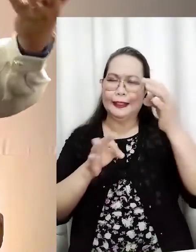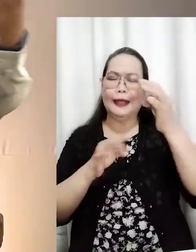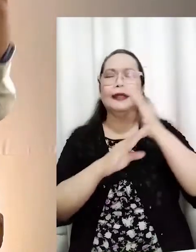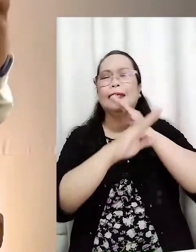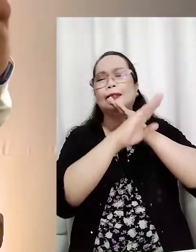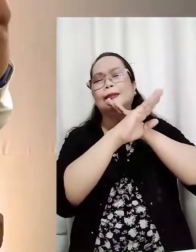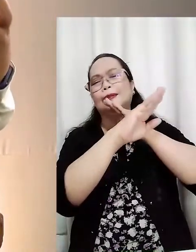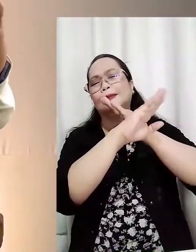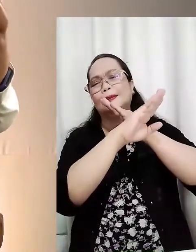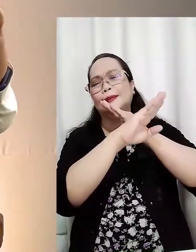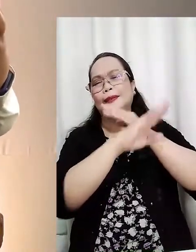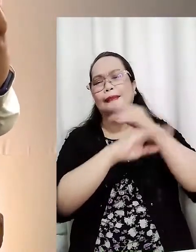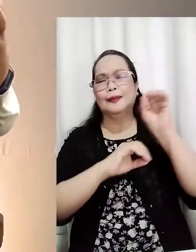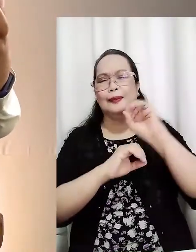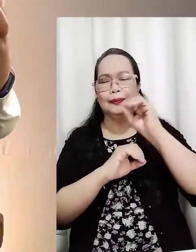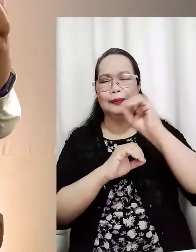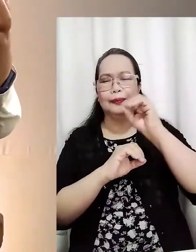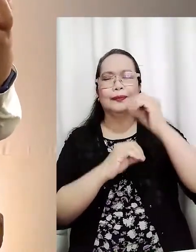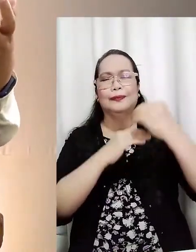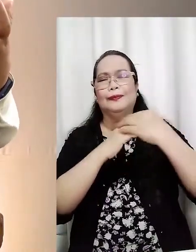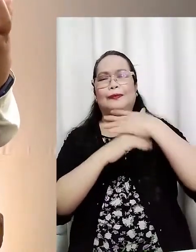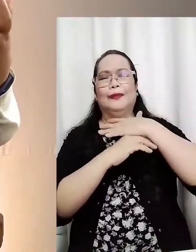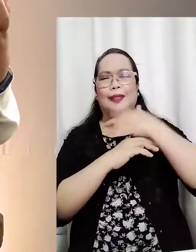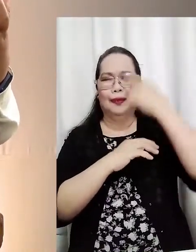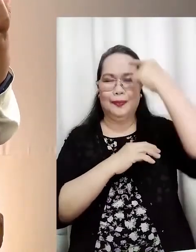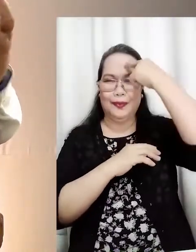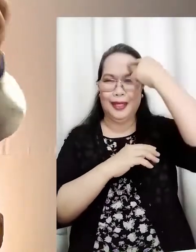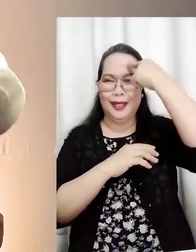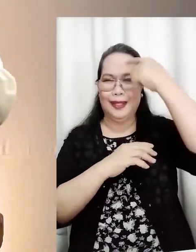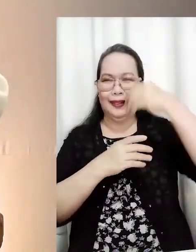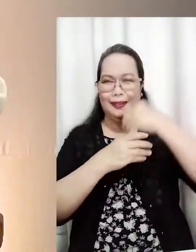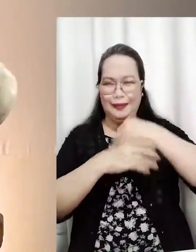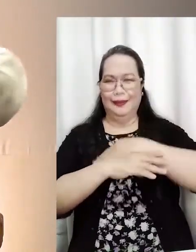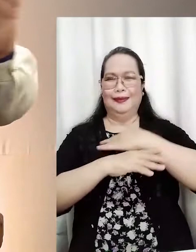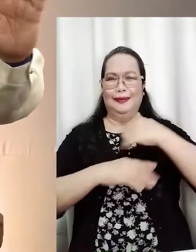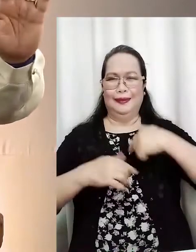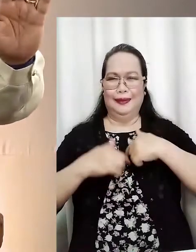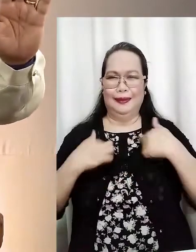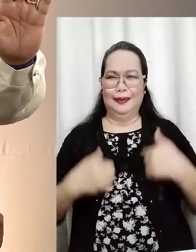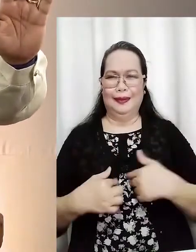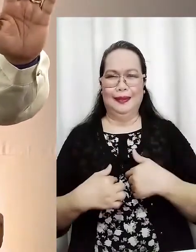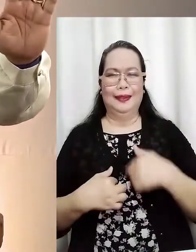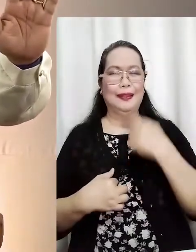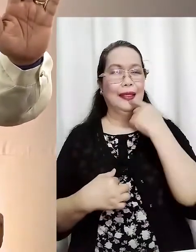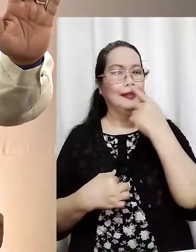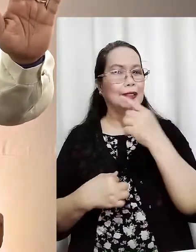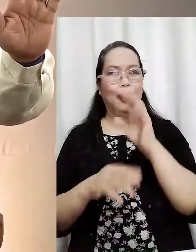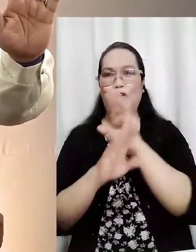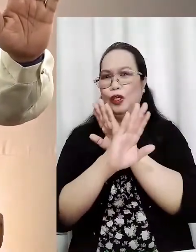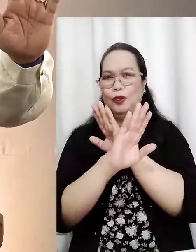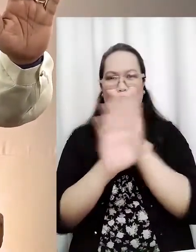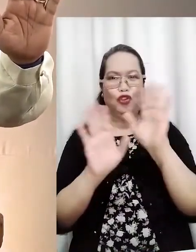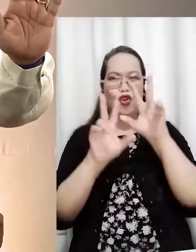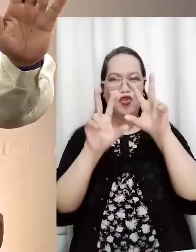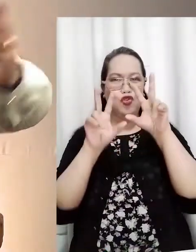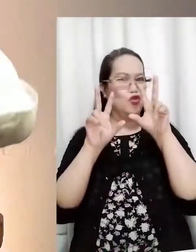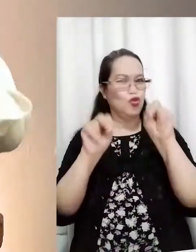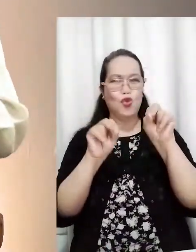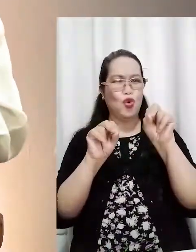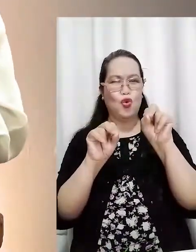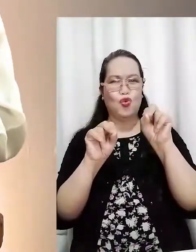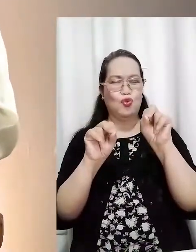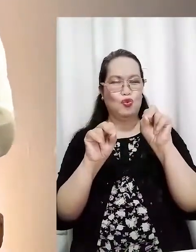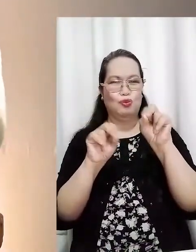may influence his mind and his heart. He is saying no to a lot of these things, but